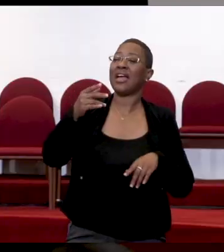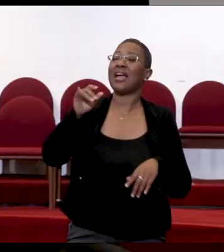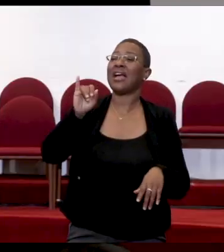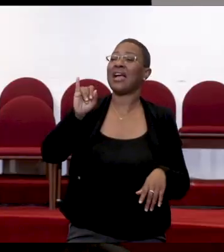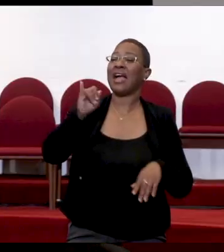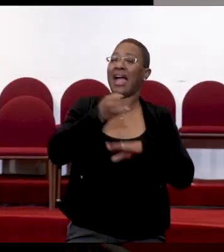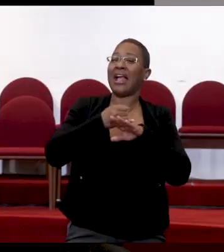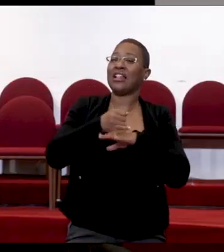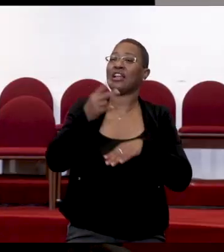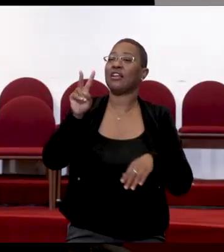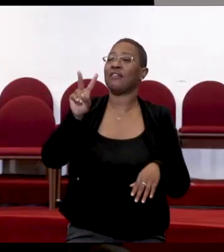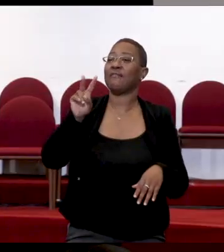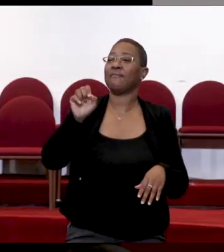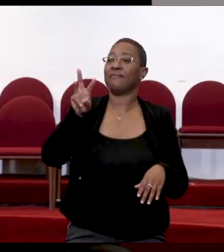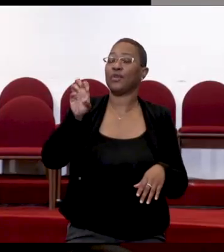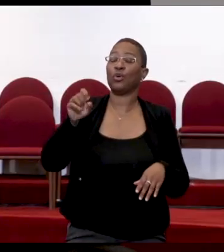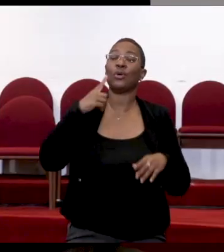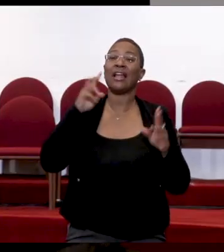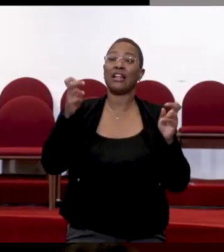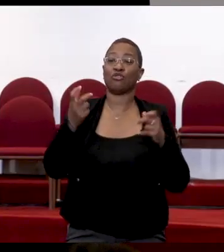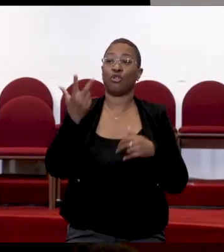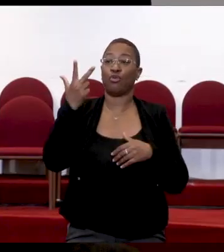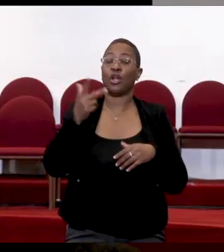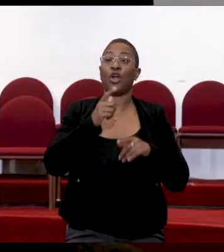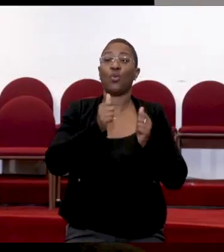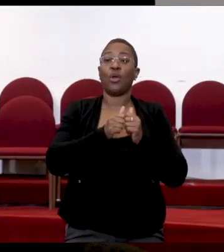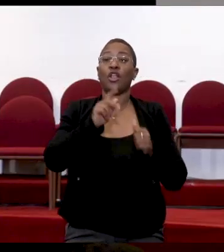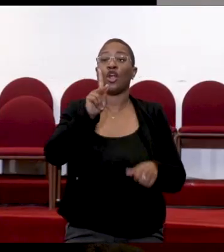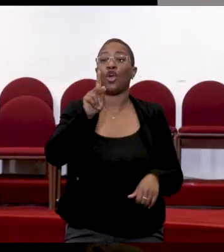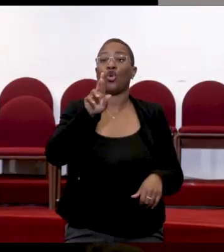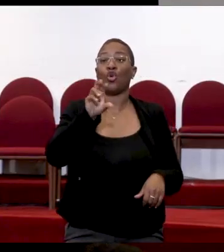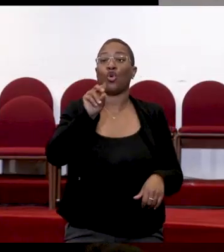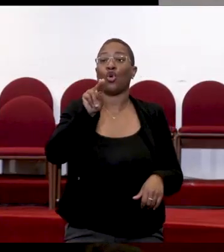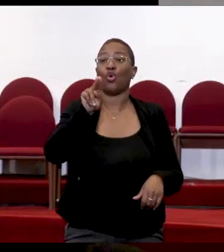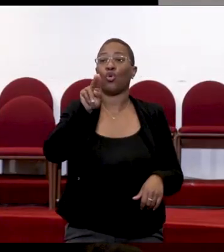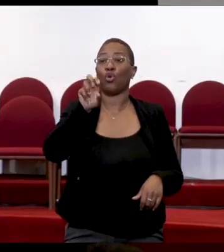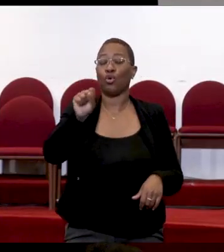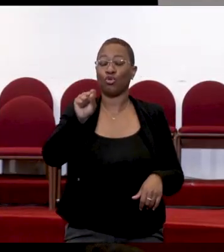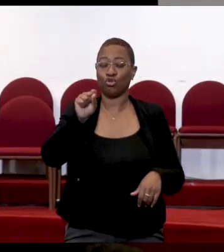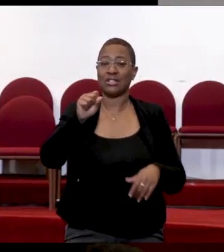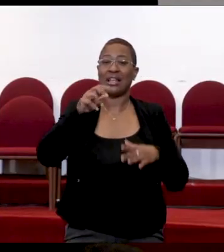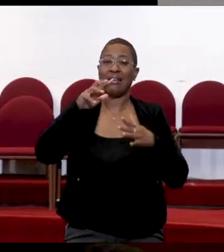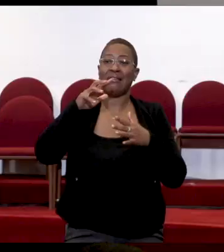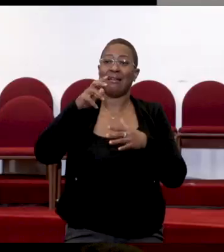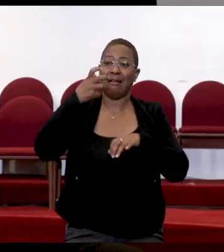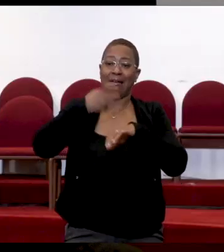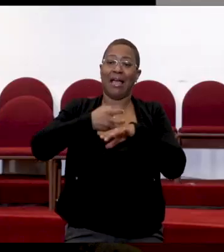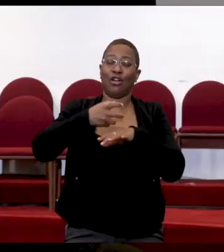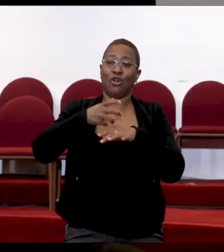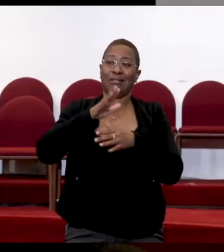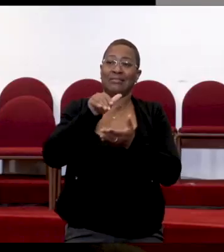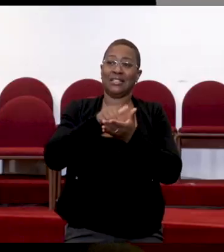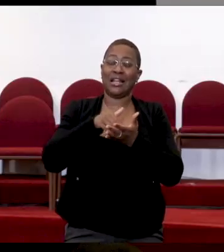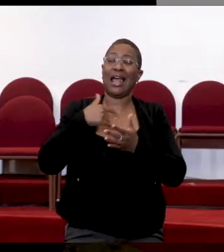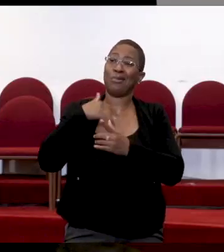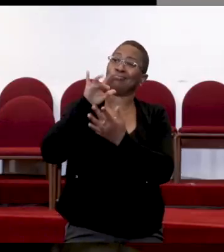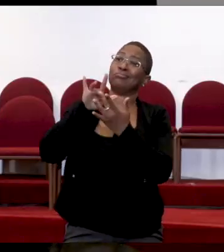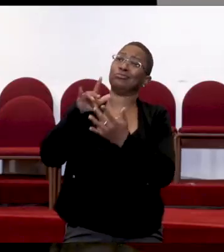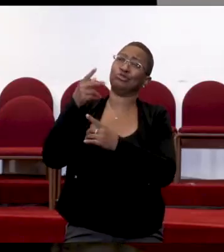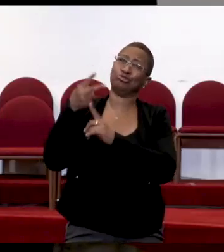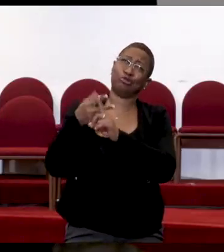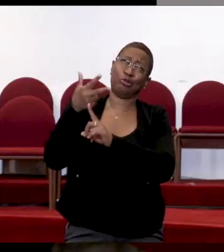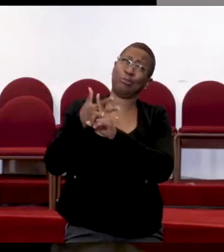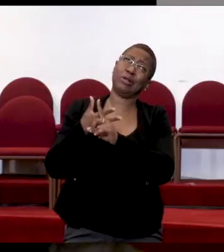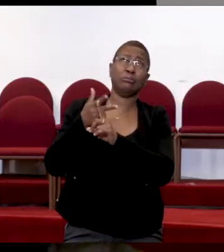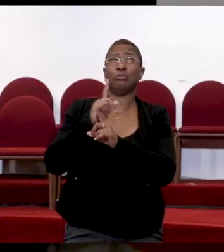about District 3, though. We have an issue with the Kronos Concrete Facility. I have been reaching out to you for at least 2 to 3 months. Actually, no, since the beginning of the